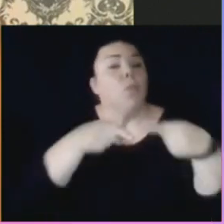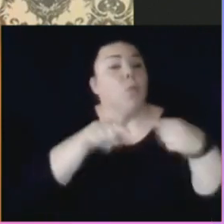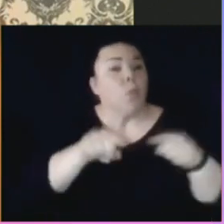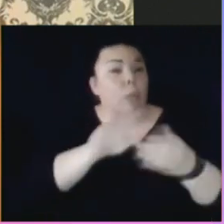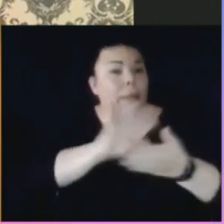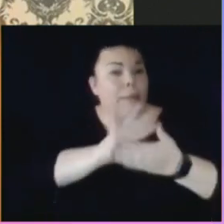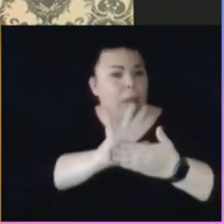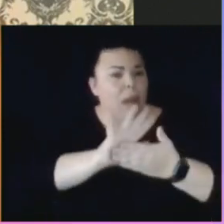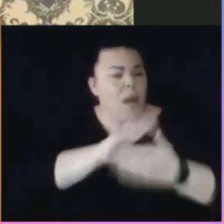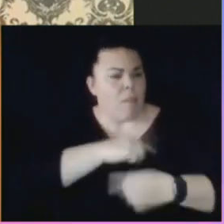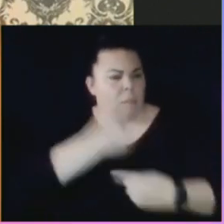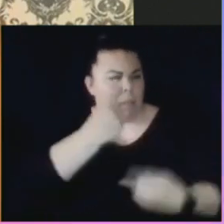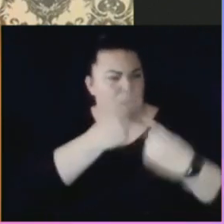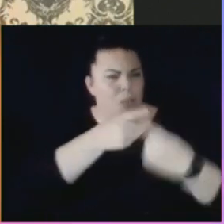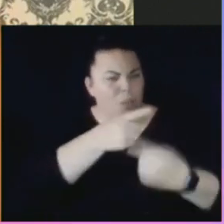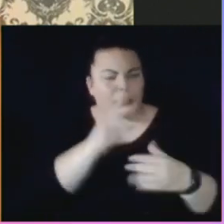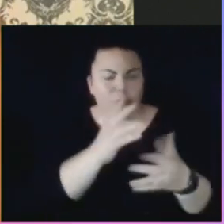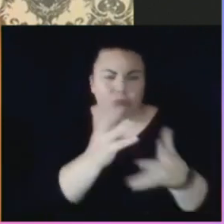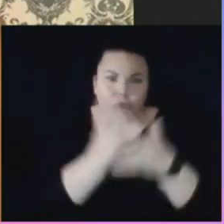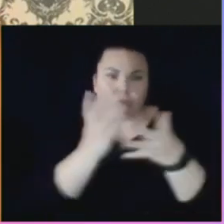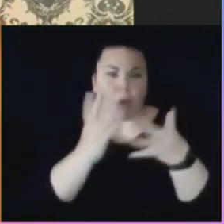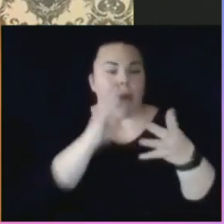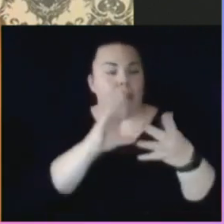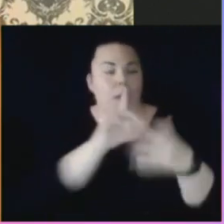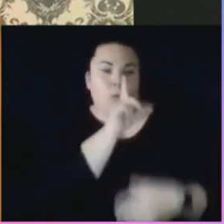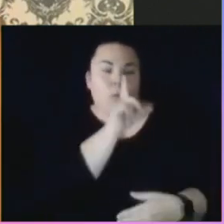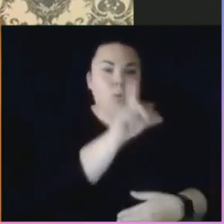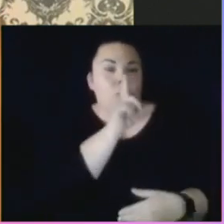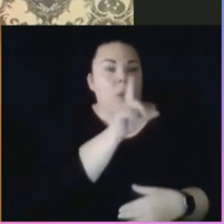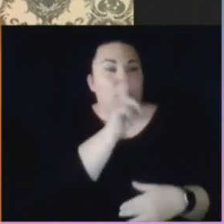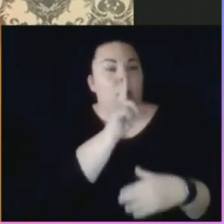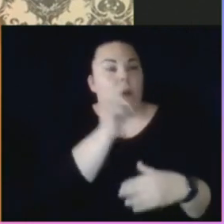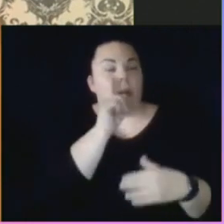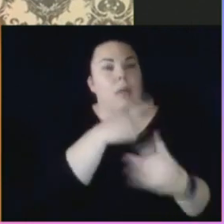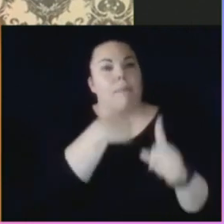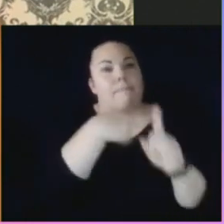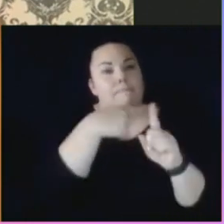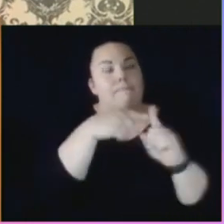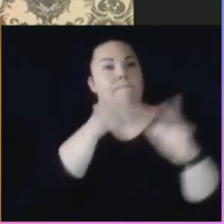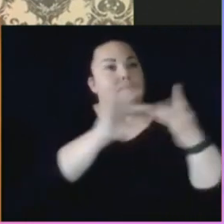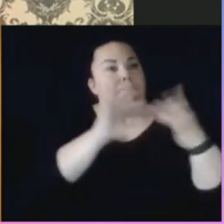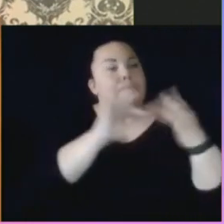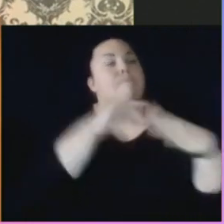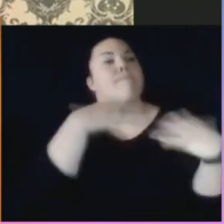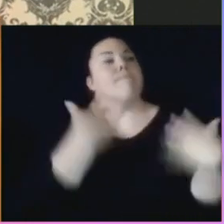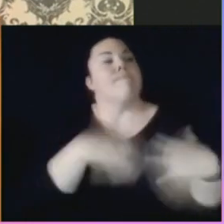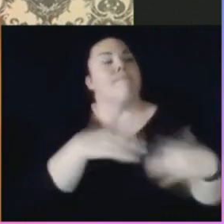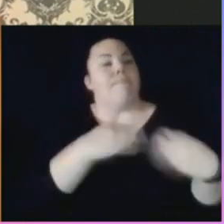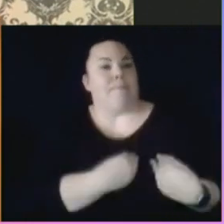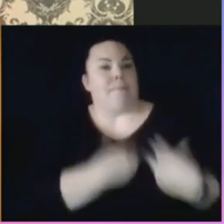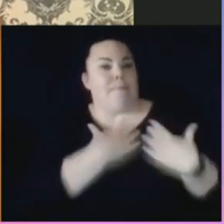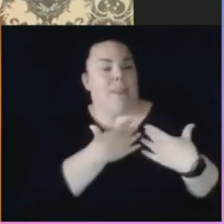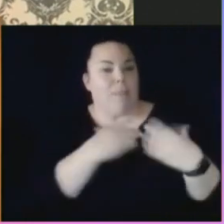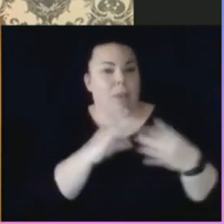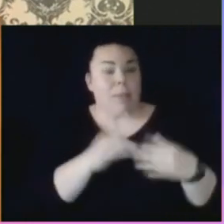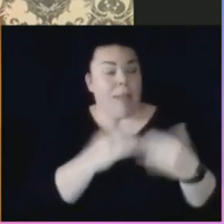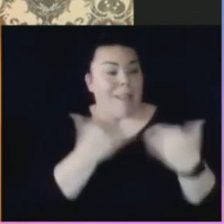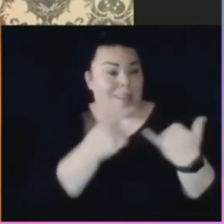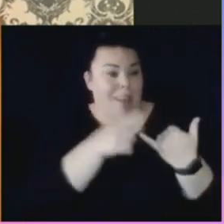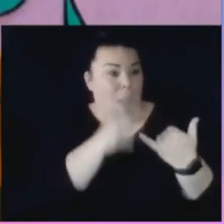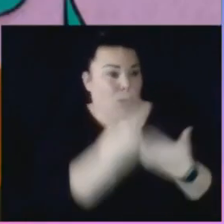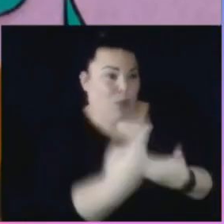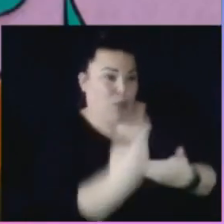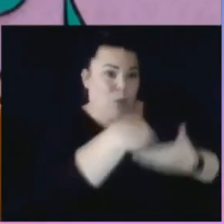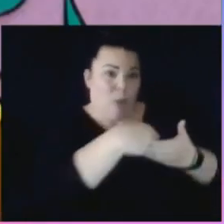many powerful and insightful things to say, and I'm just so appreciative that you have come on to talk about them. Thanks so much for having